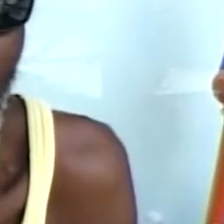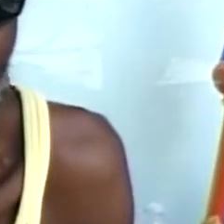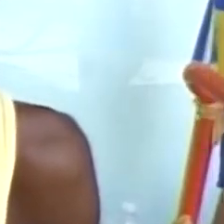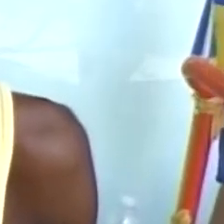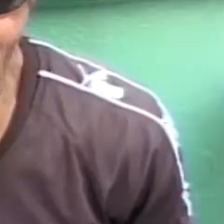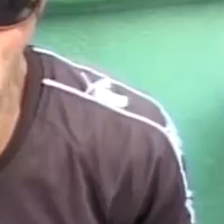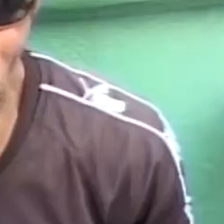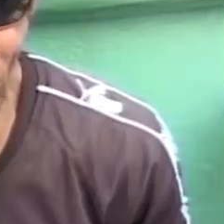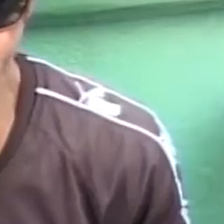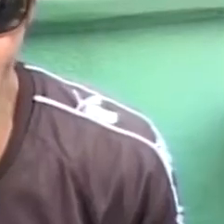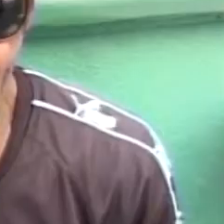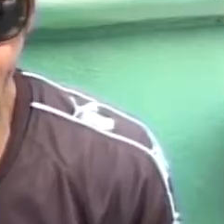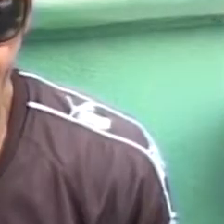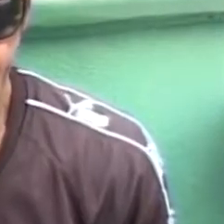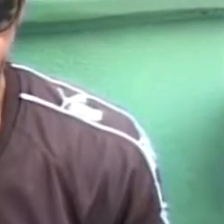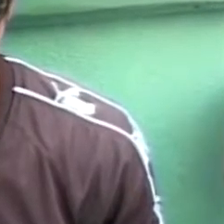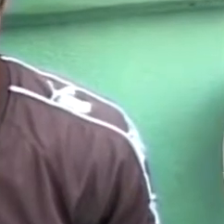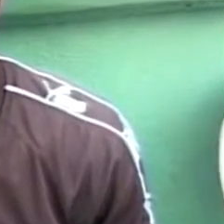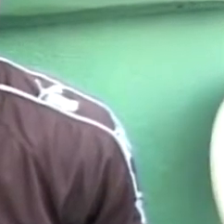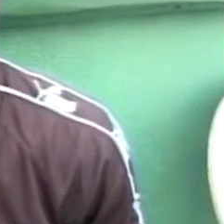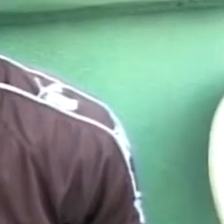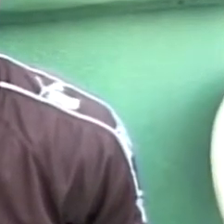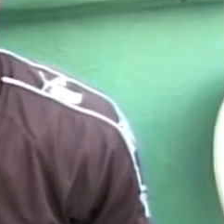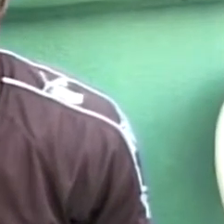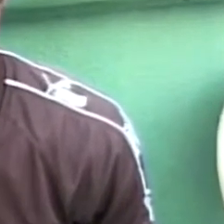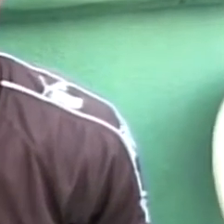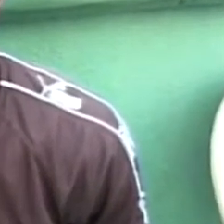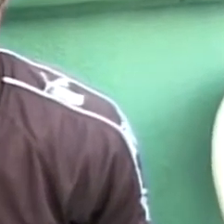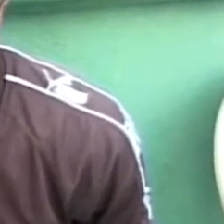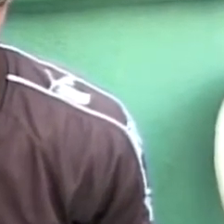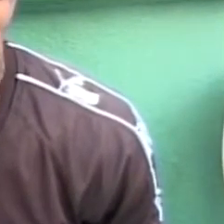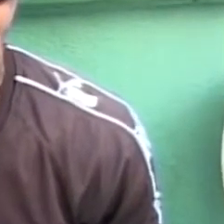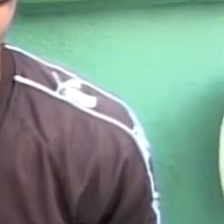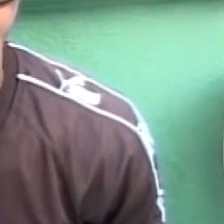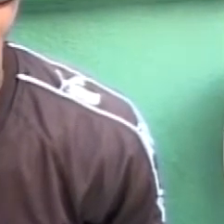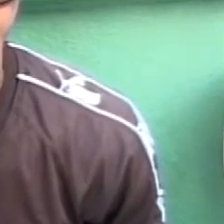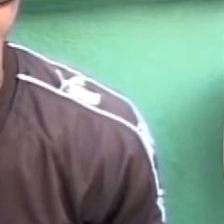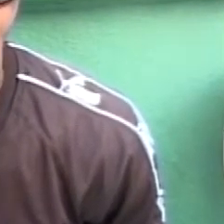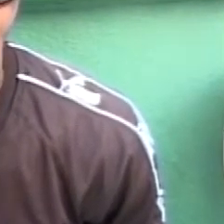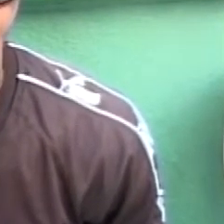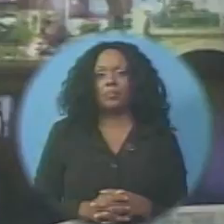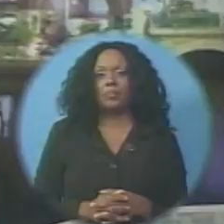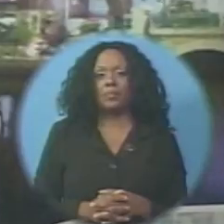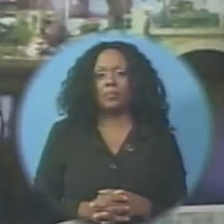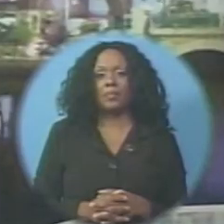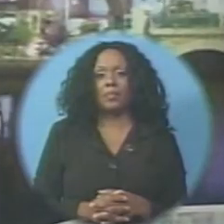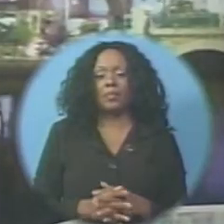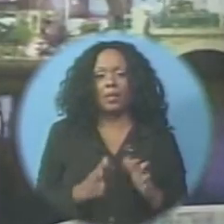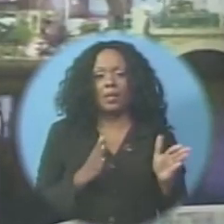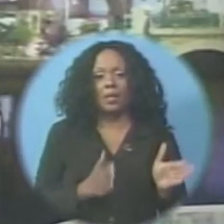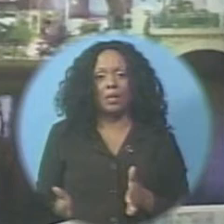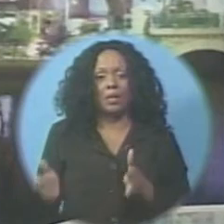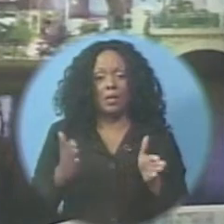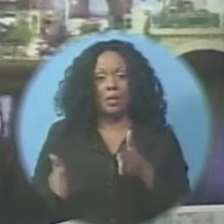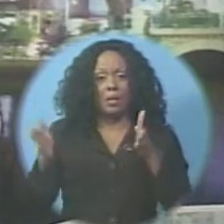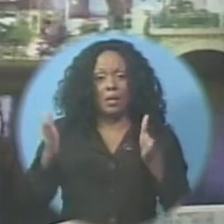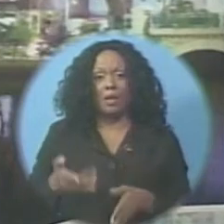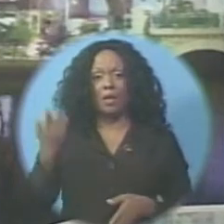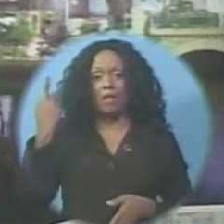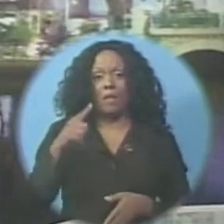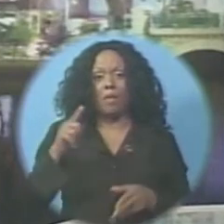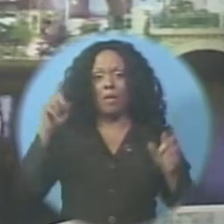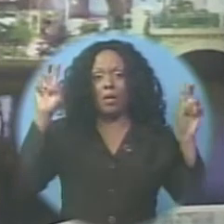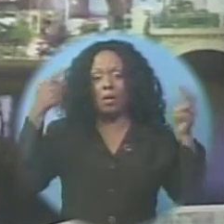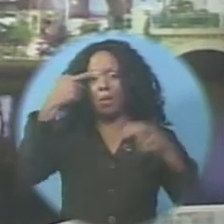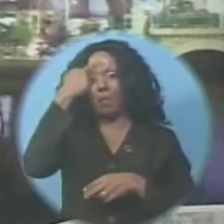look at the people. I hope that it will be a budget that the poor man will benefit something from it. The organizers of the Black